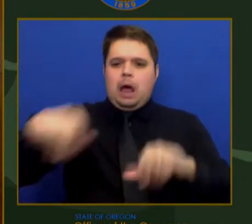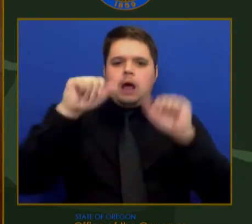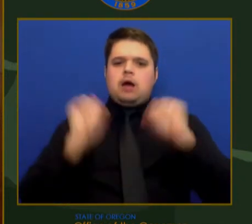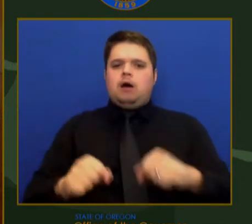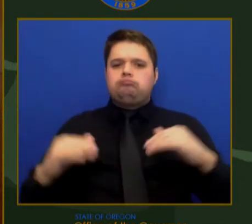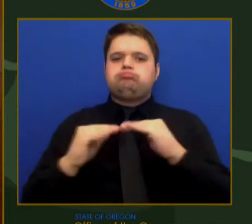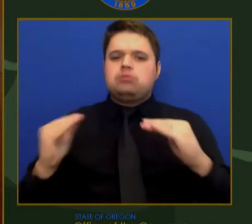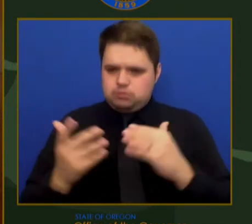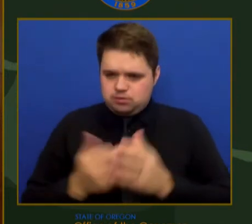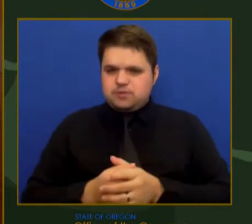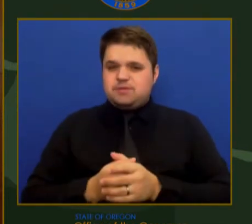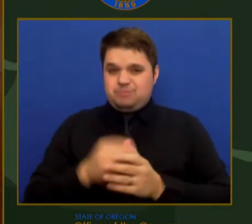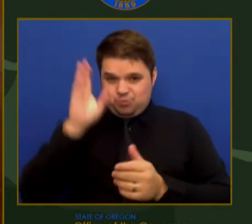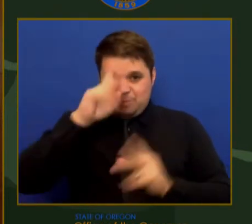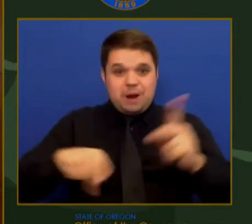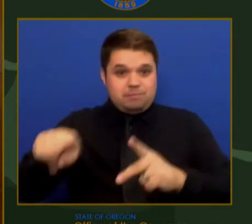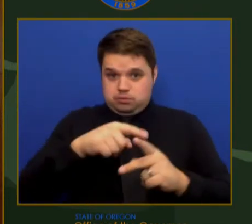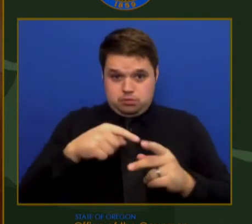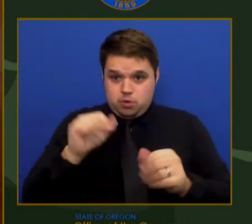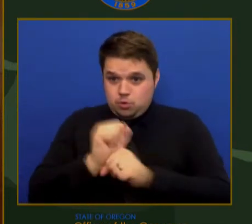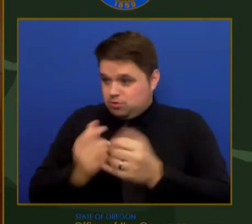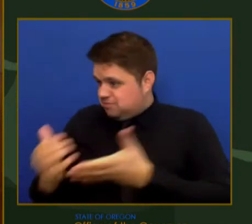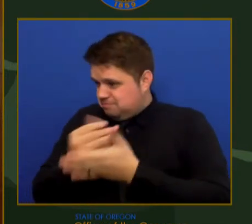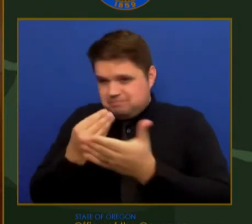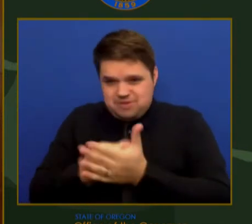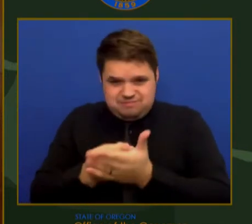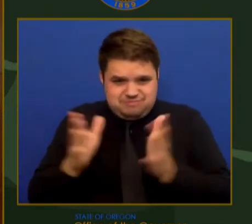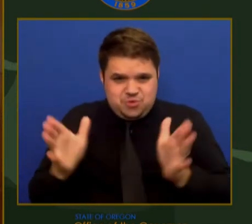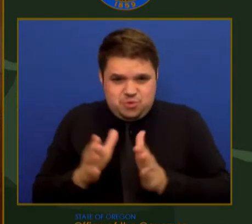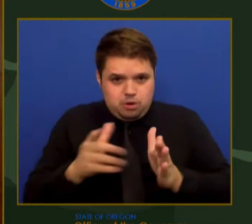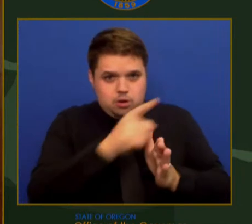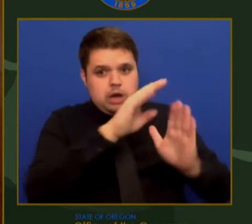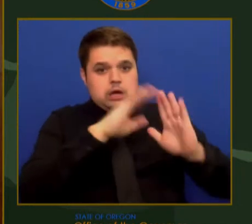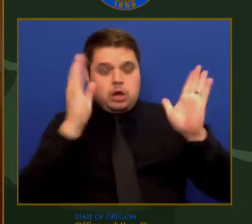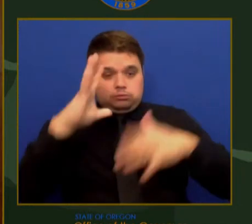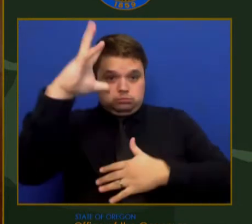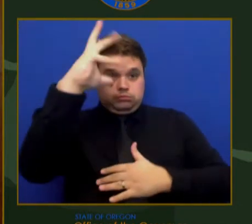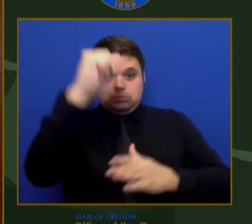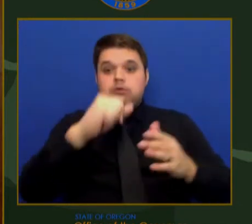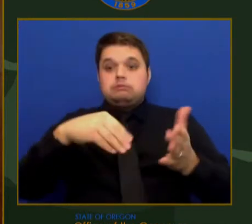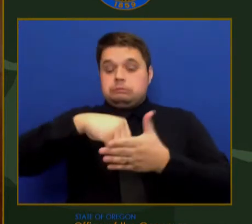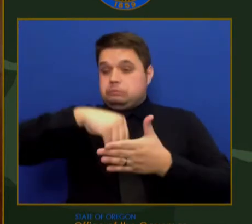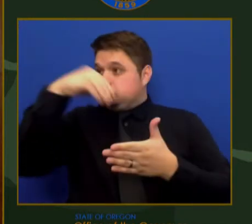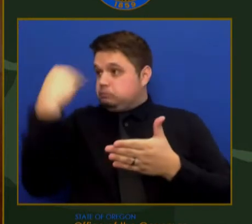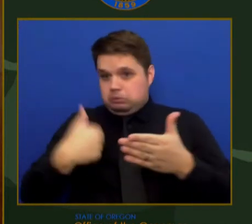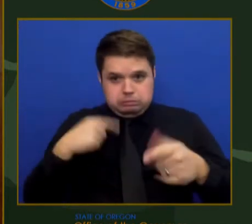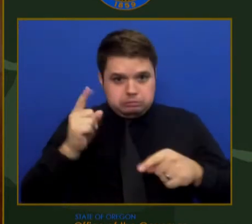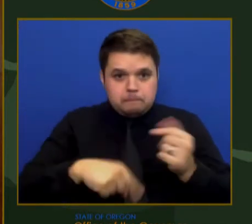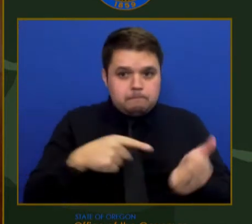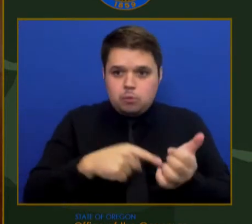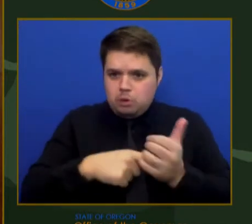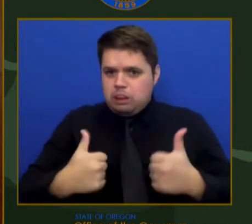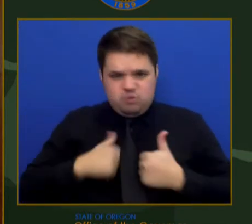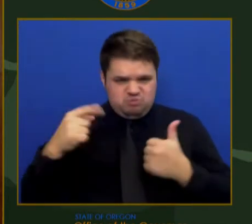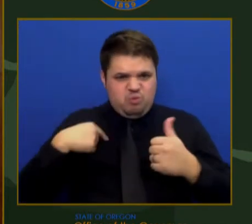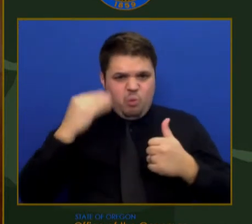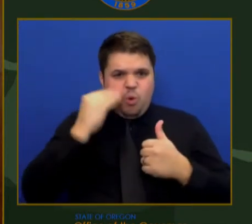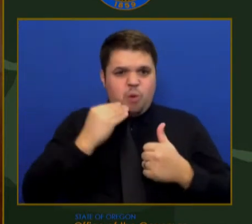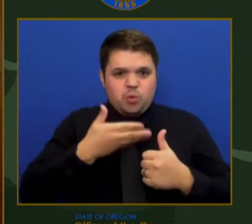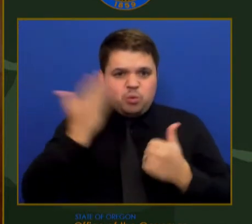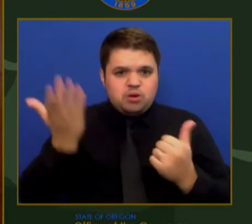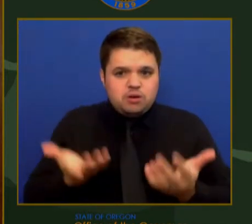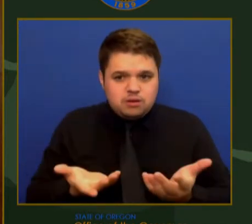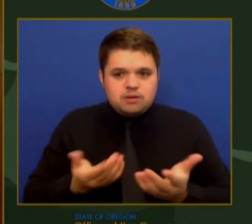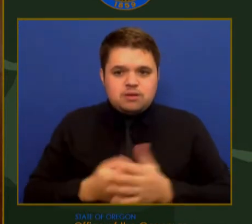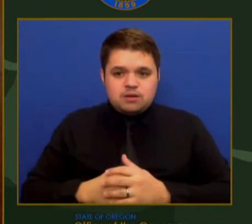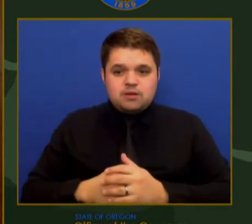people experiencing homelessness. In Oregon, today, missing one paycheck can be the